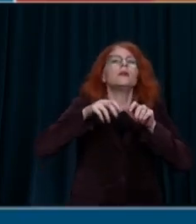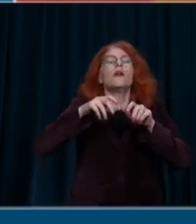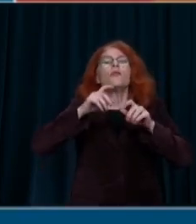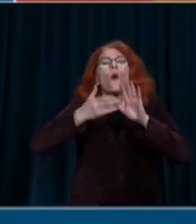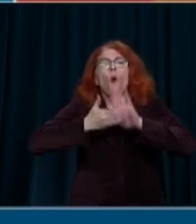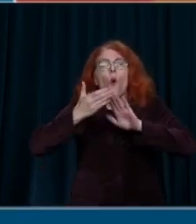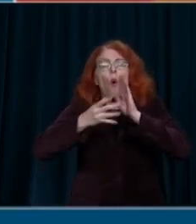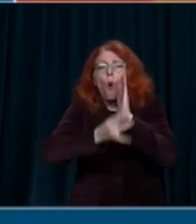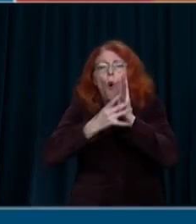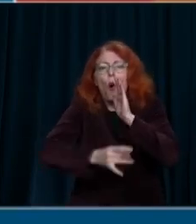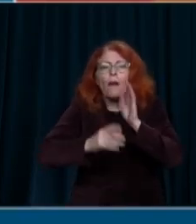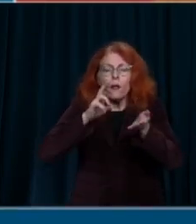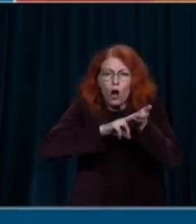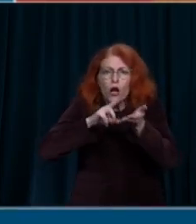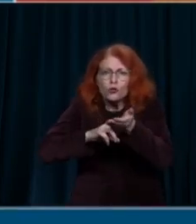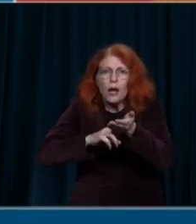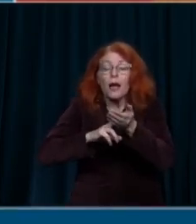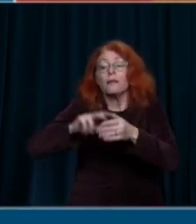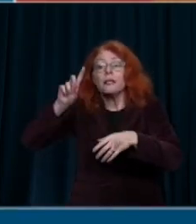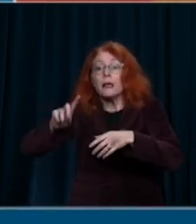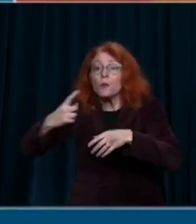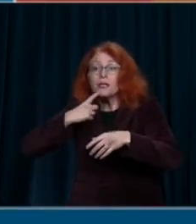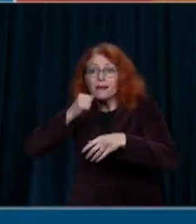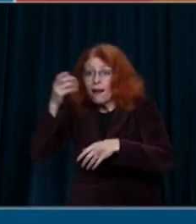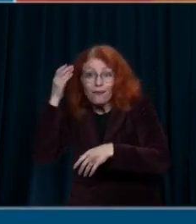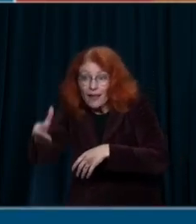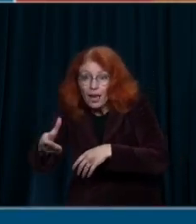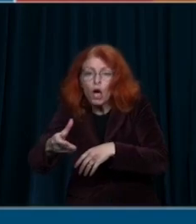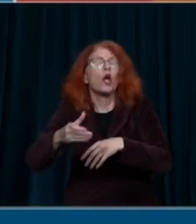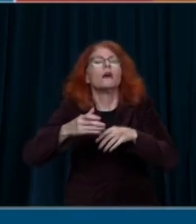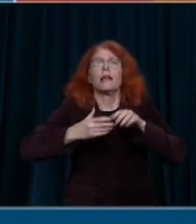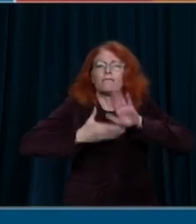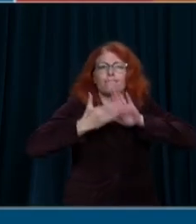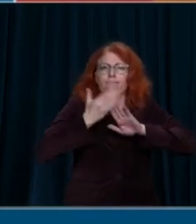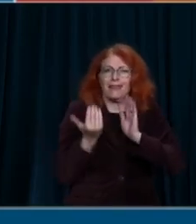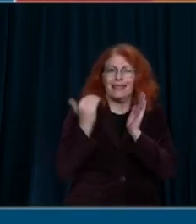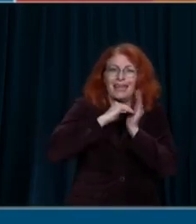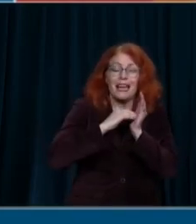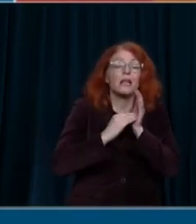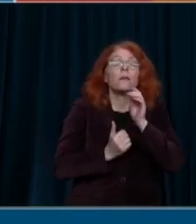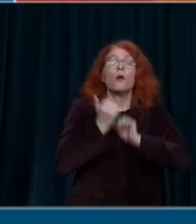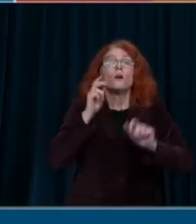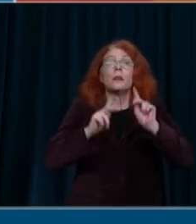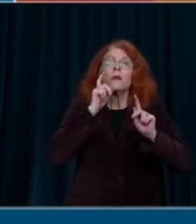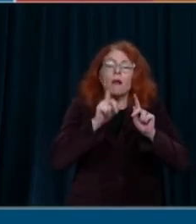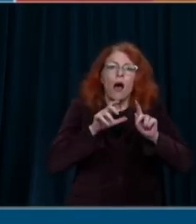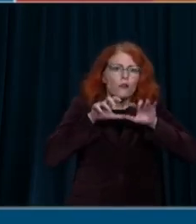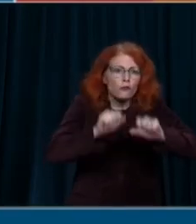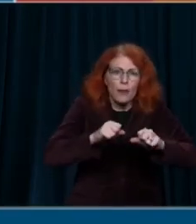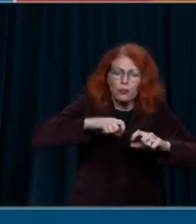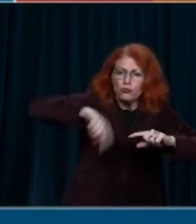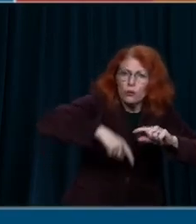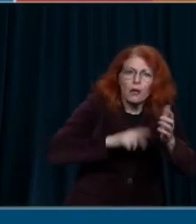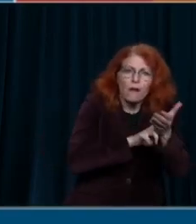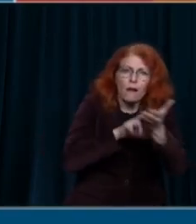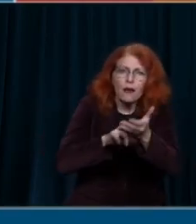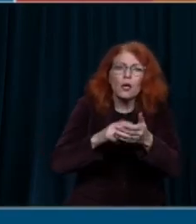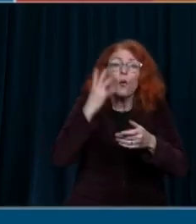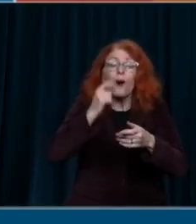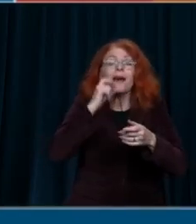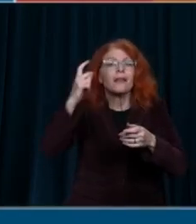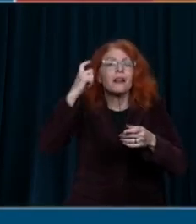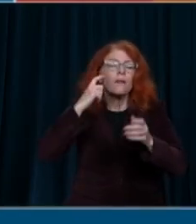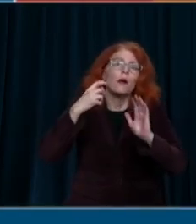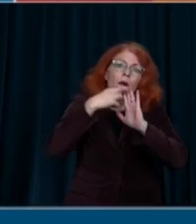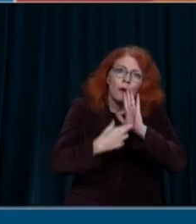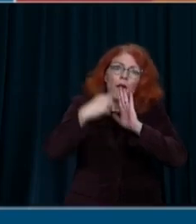drilling contracts that the Democrats say that are not there. And the only reason most people are not grabbing those drilling contracts is because of all the government